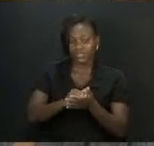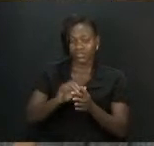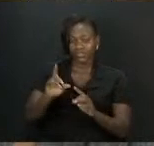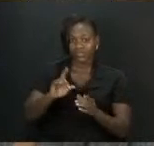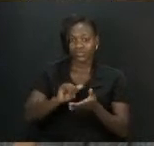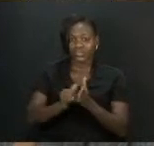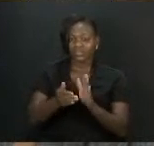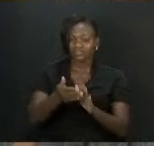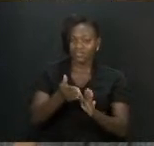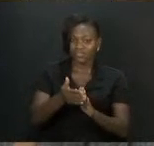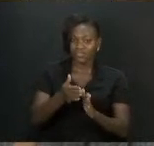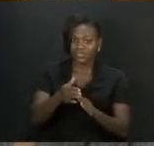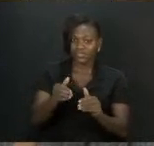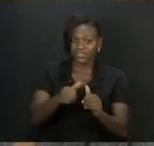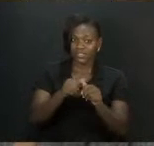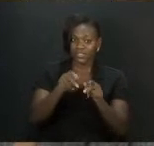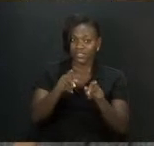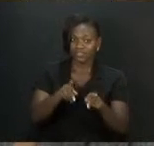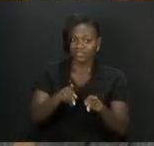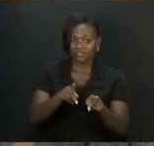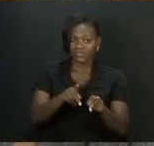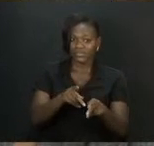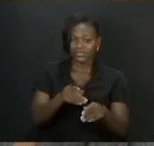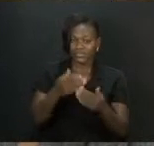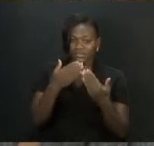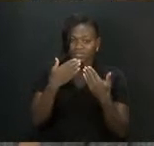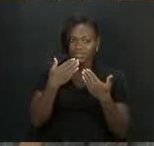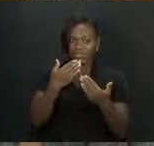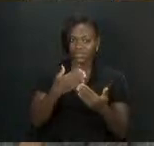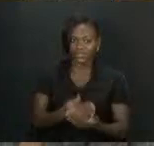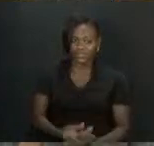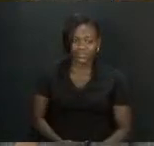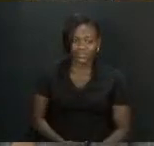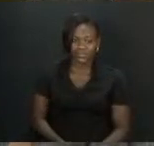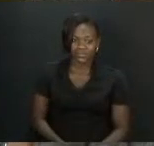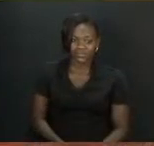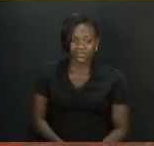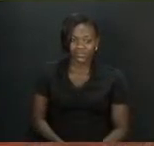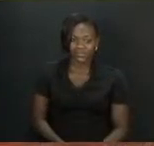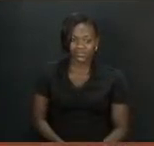that everybody will be. Thank you, Mr. Speaker. Honourable members,